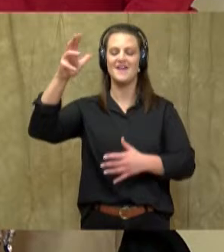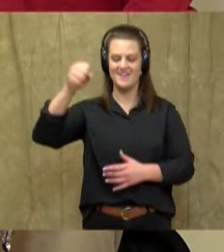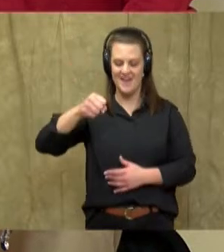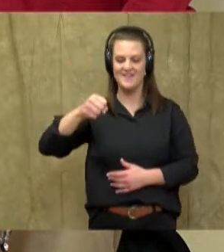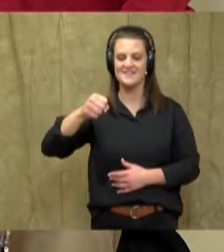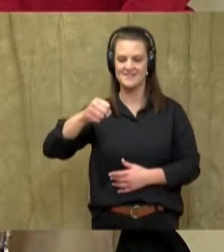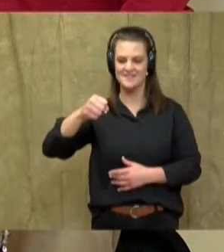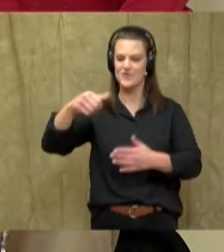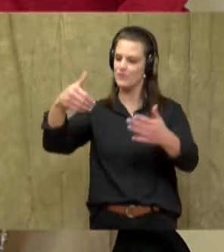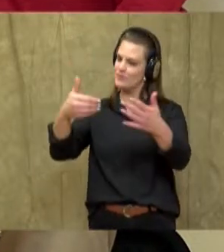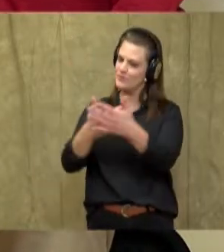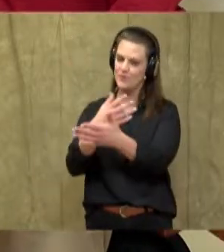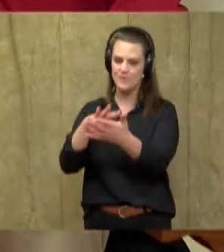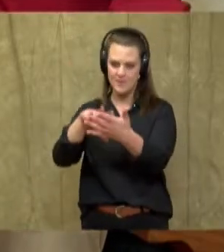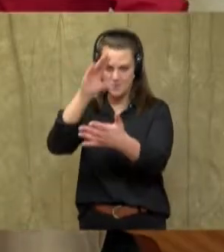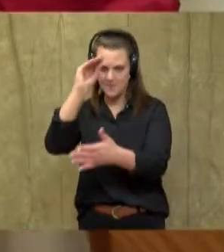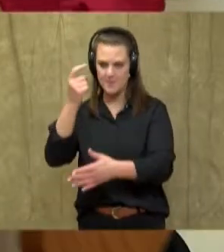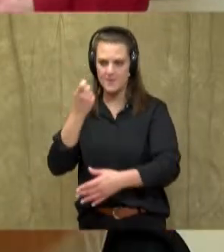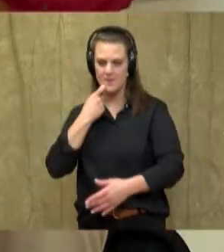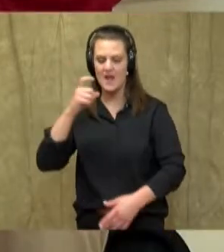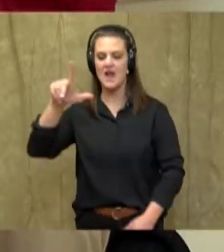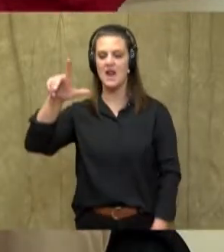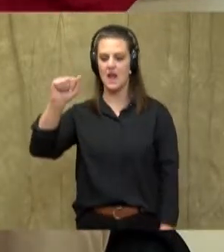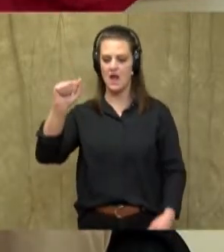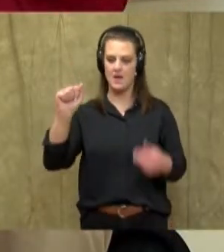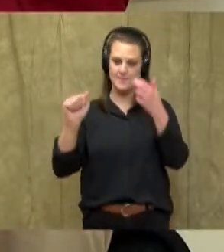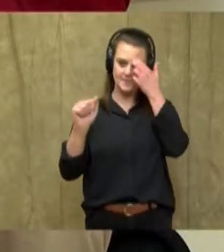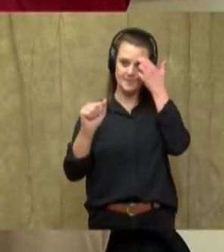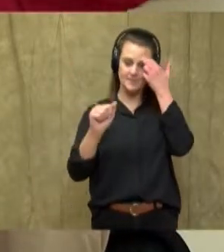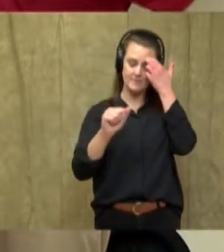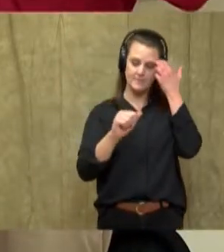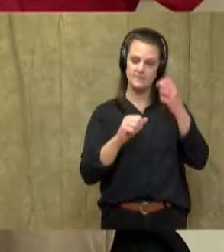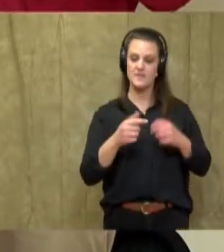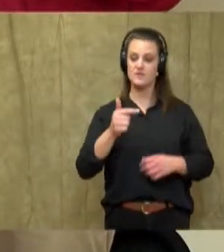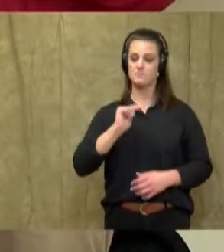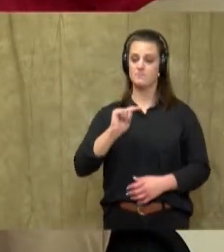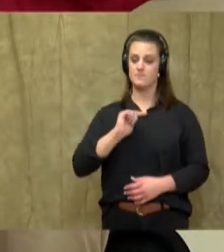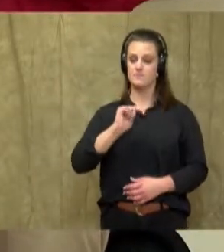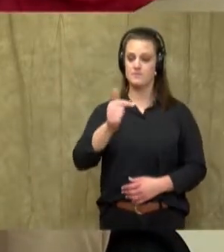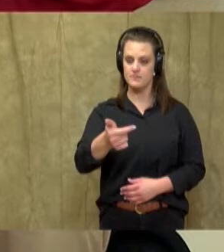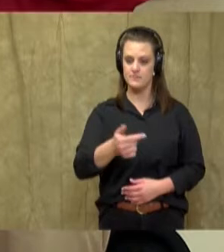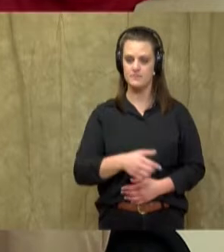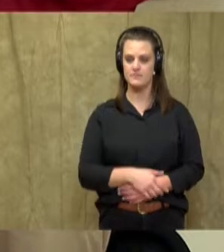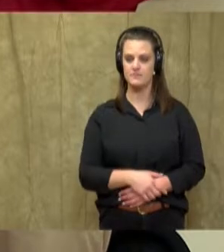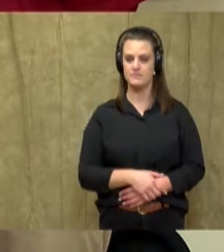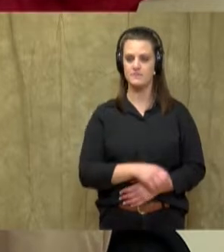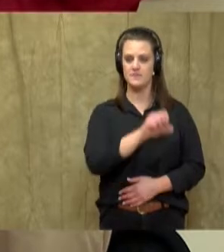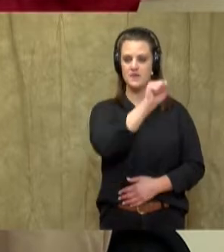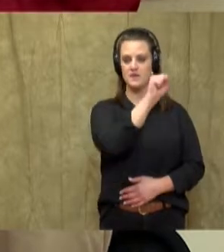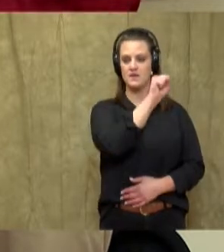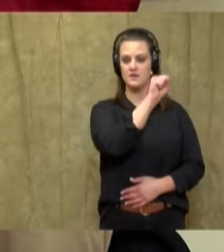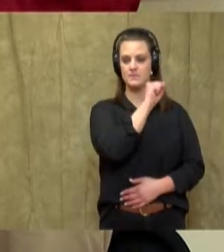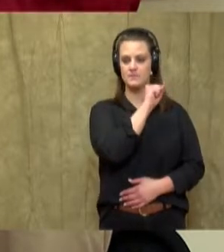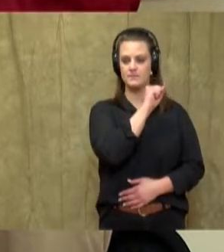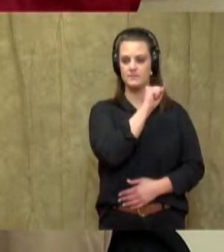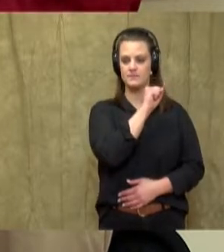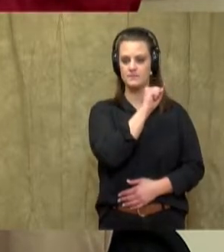yes, your newest pitch, la. I'll sing, then you repeat.